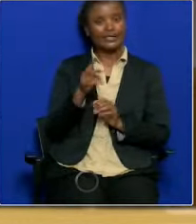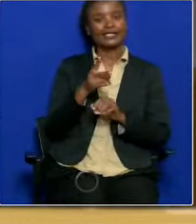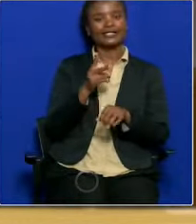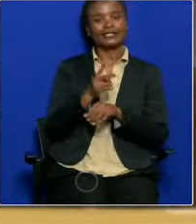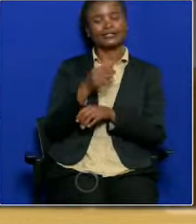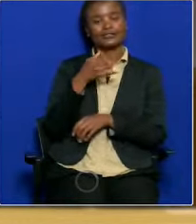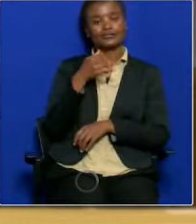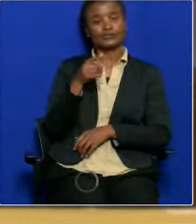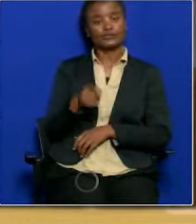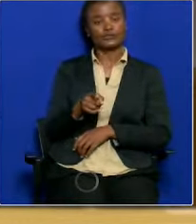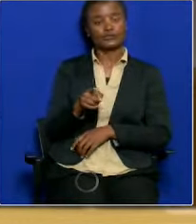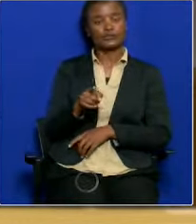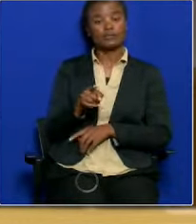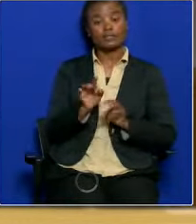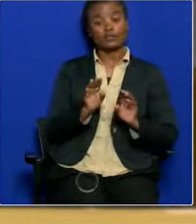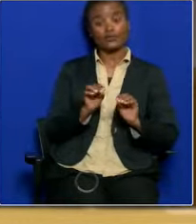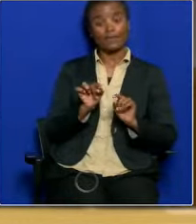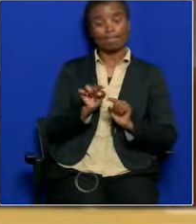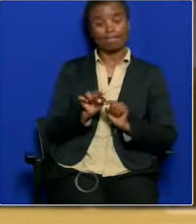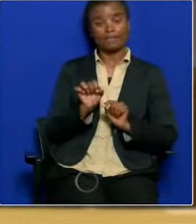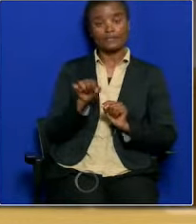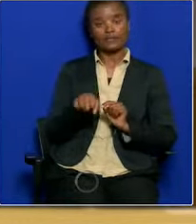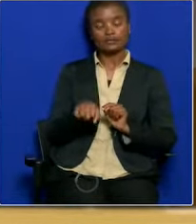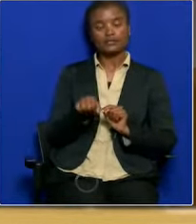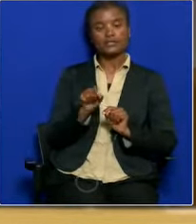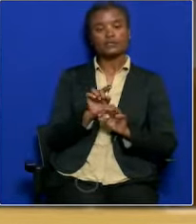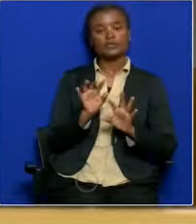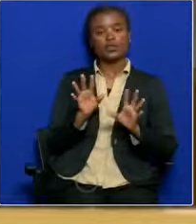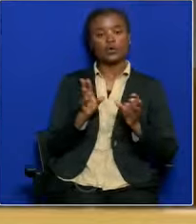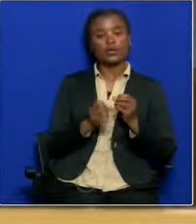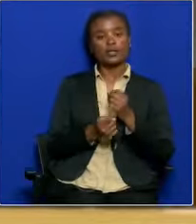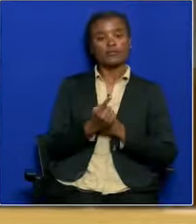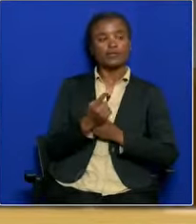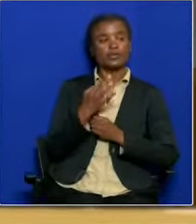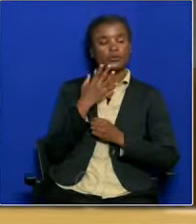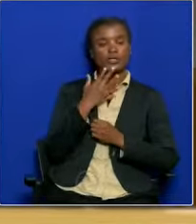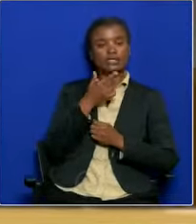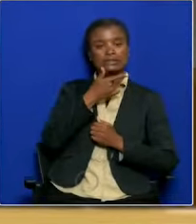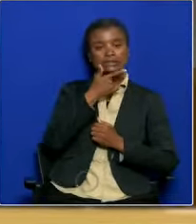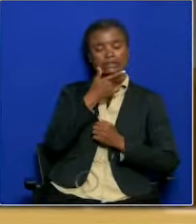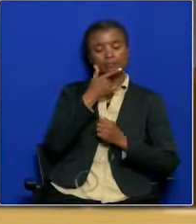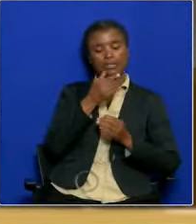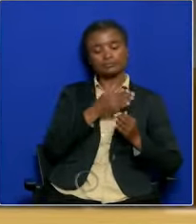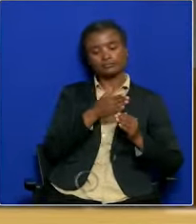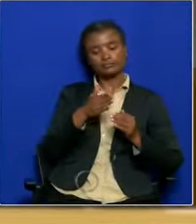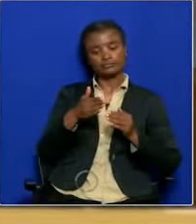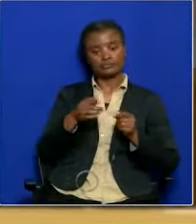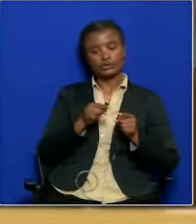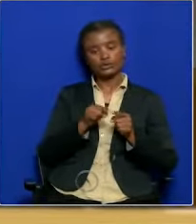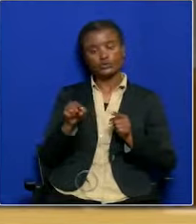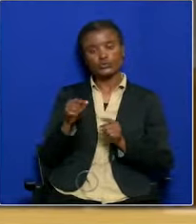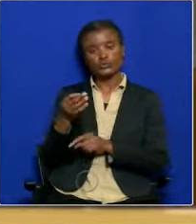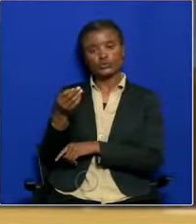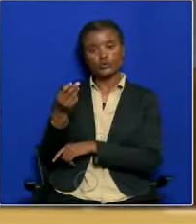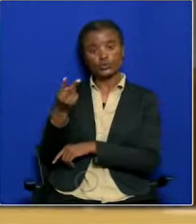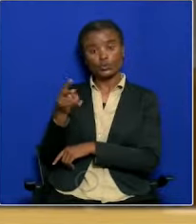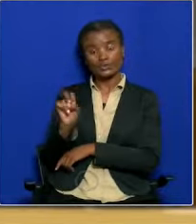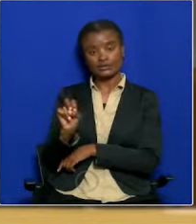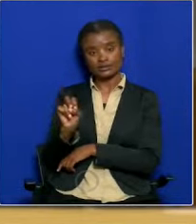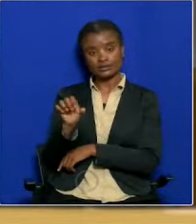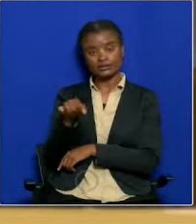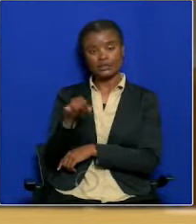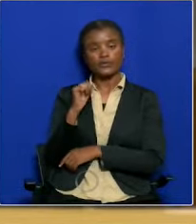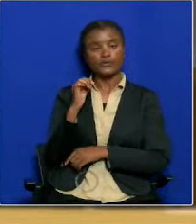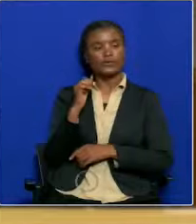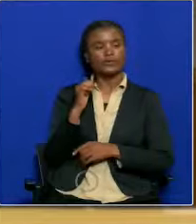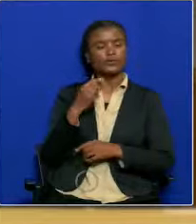there. That is all in December up to the 20th. Now, we know from your own evidence,